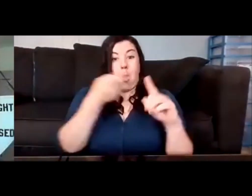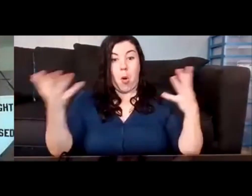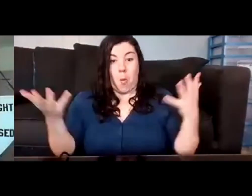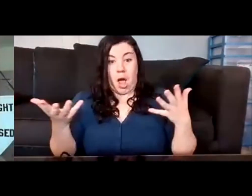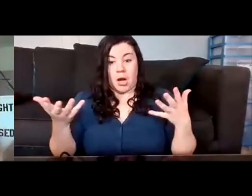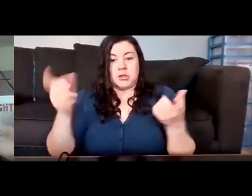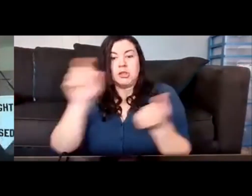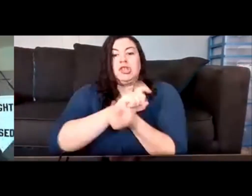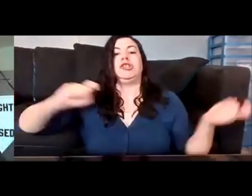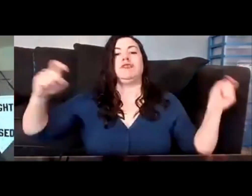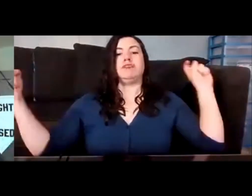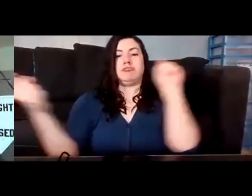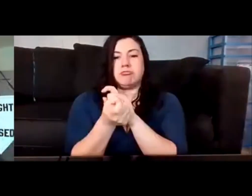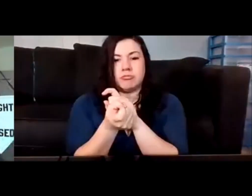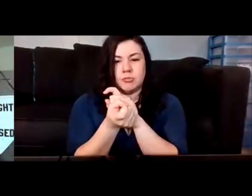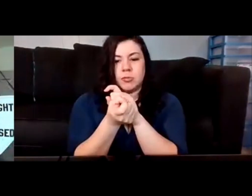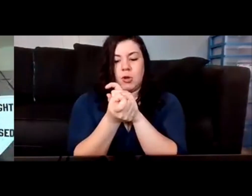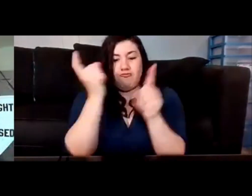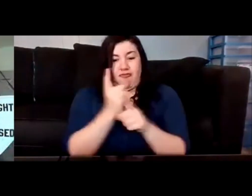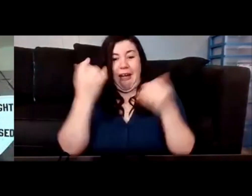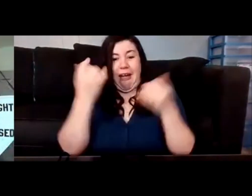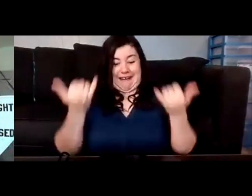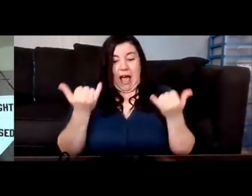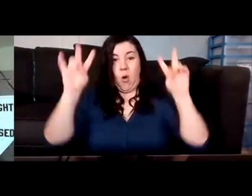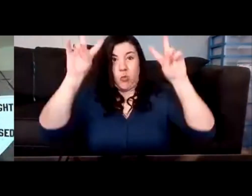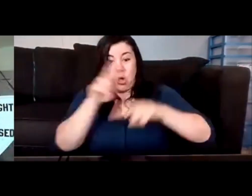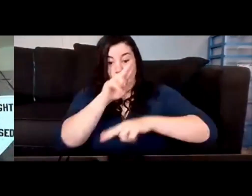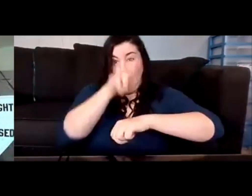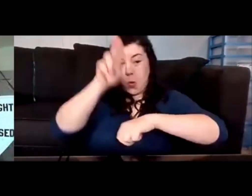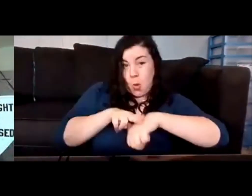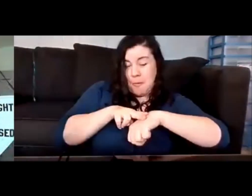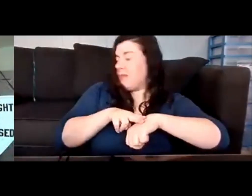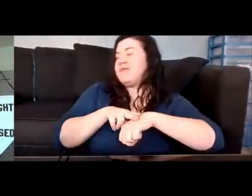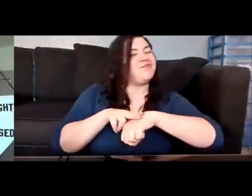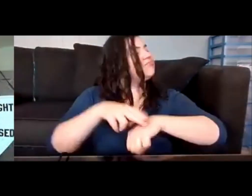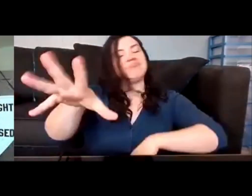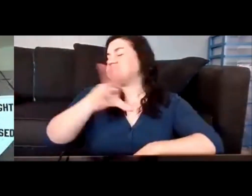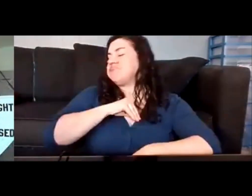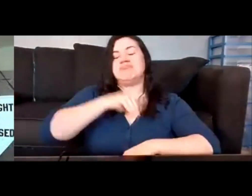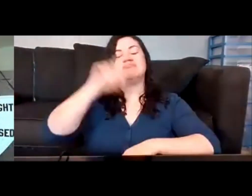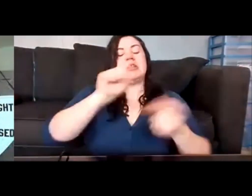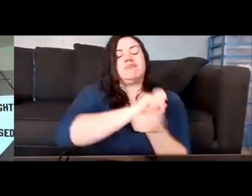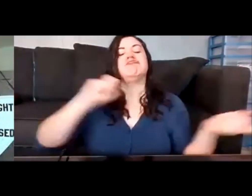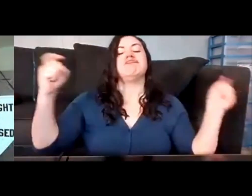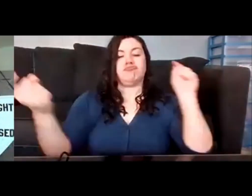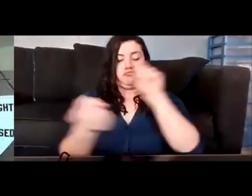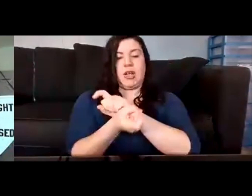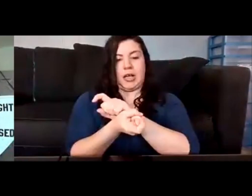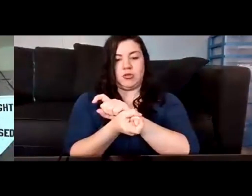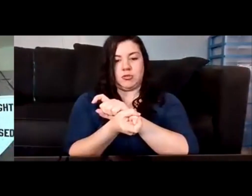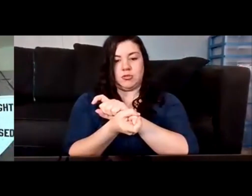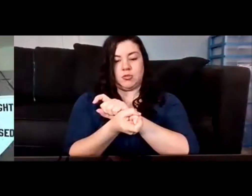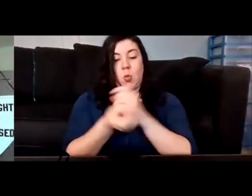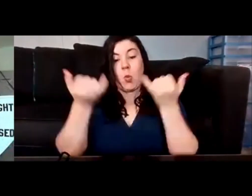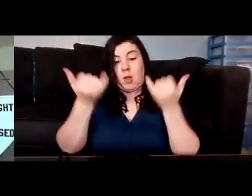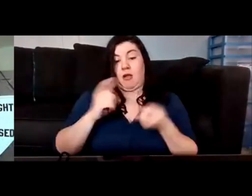rupture of the existing paradigm. That is a violent paradigm. So today I have my friend and my